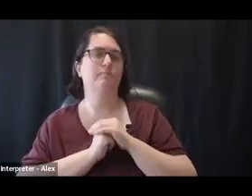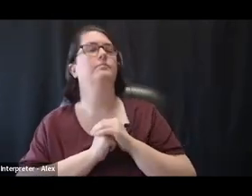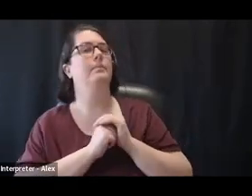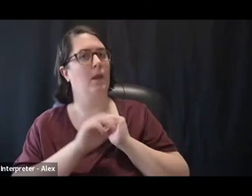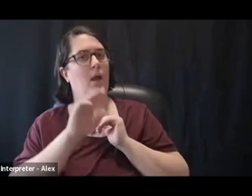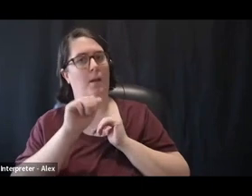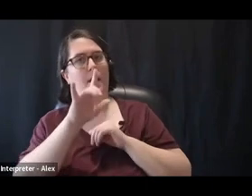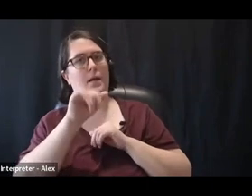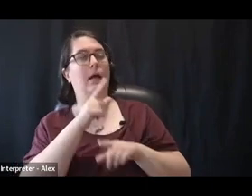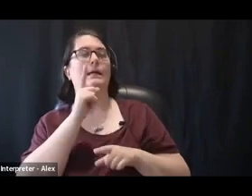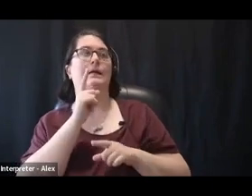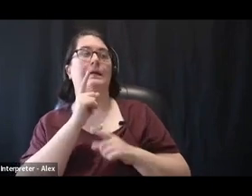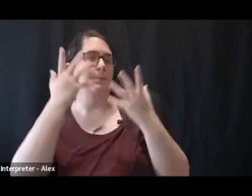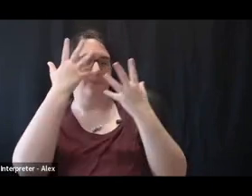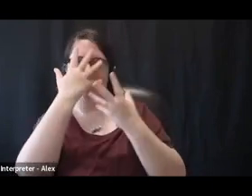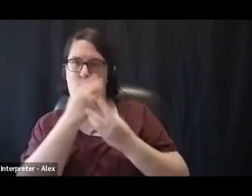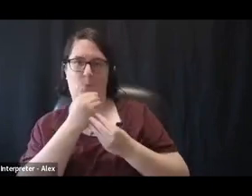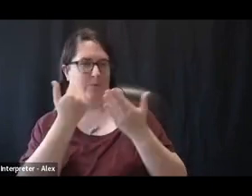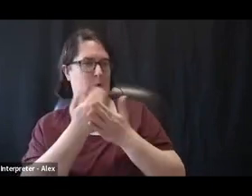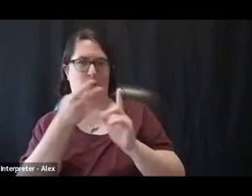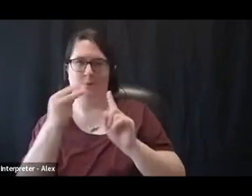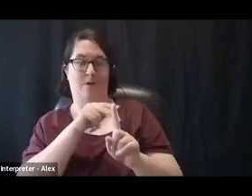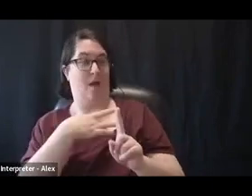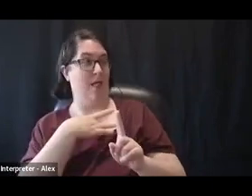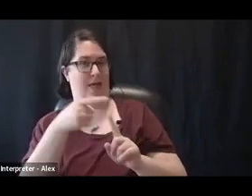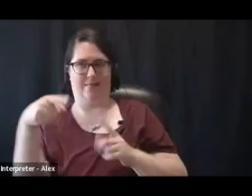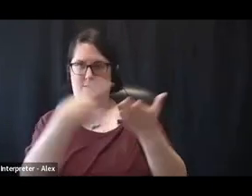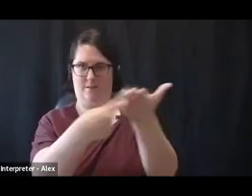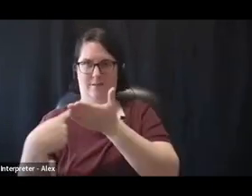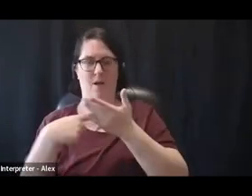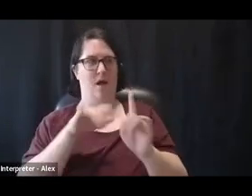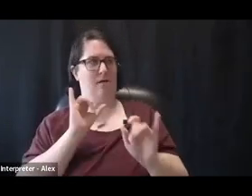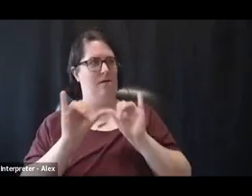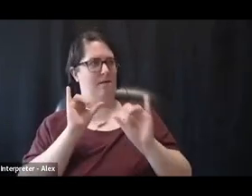It's a beautiful, beautiful, fresh way to look at it. I'm really enjoying this conversation.